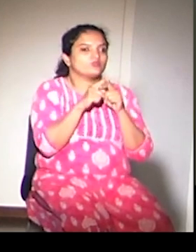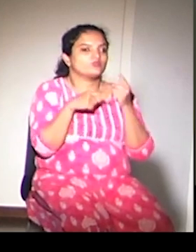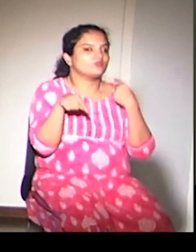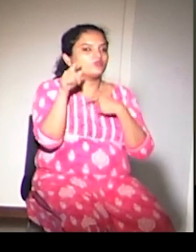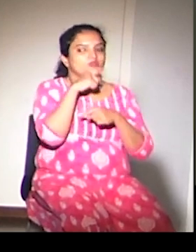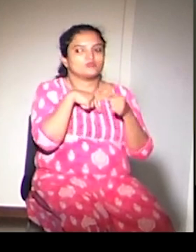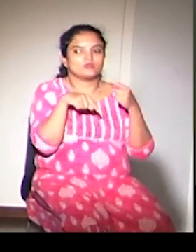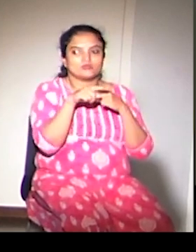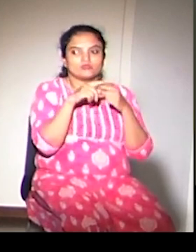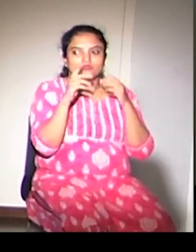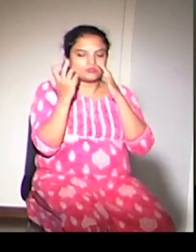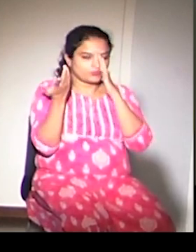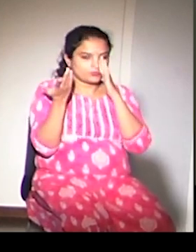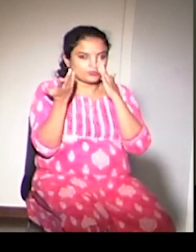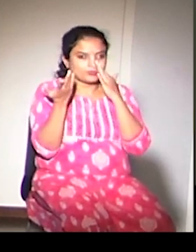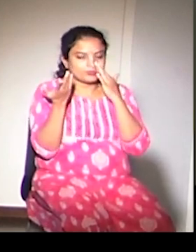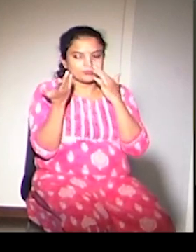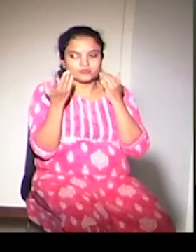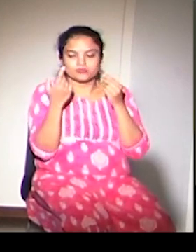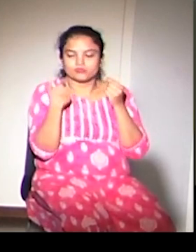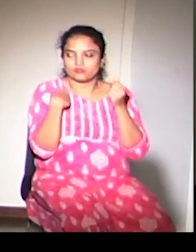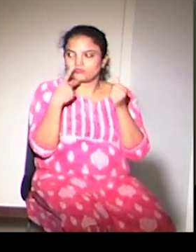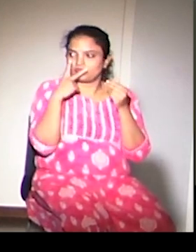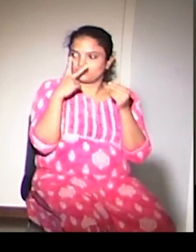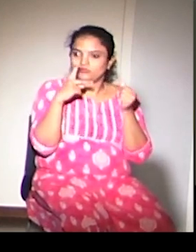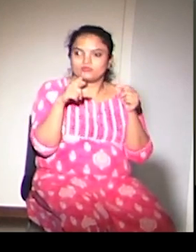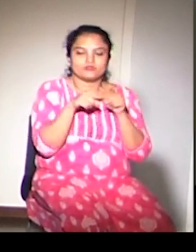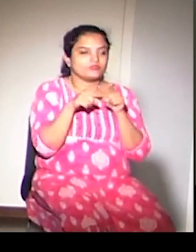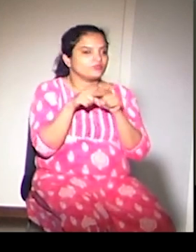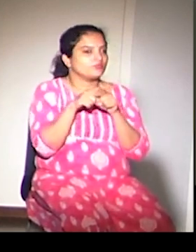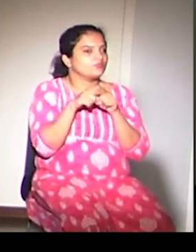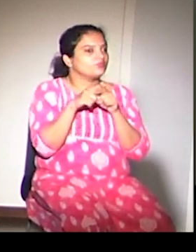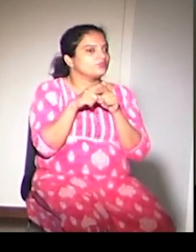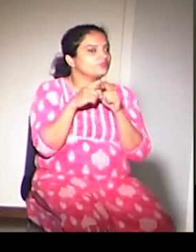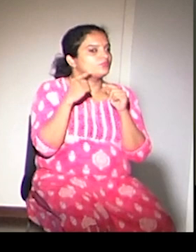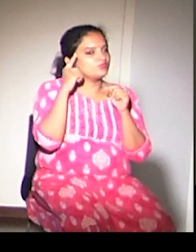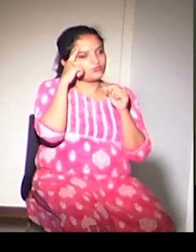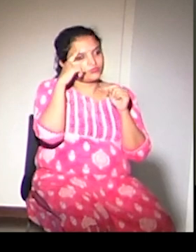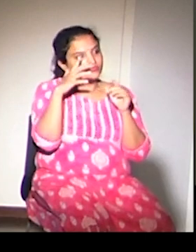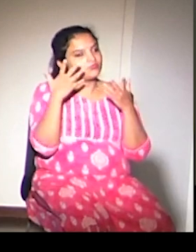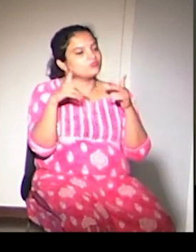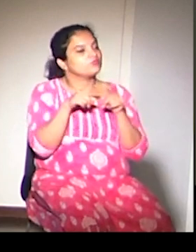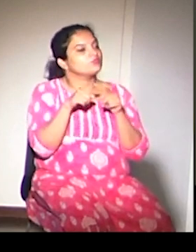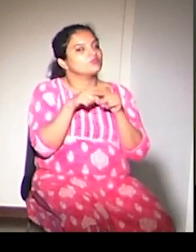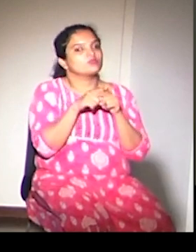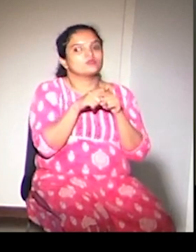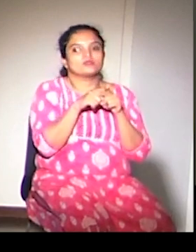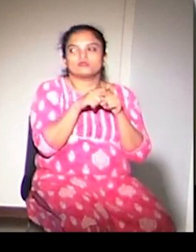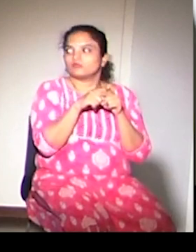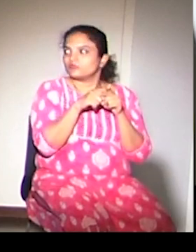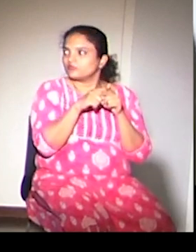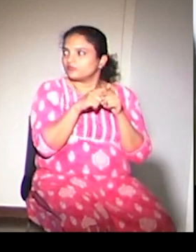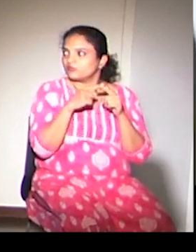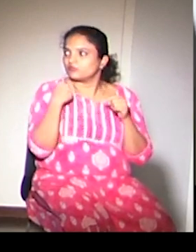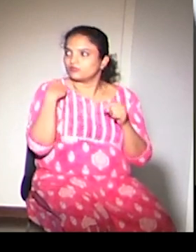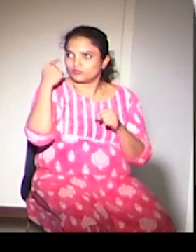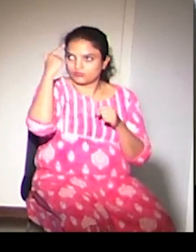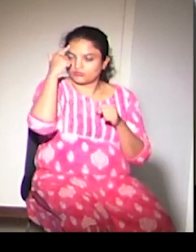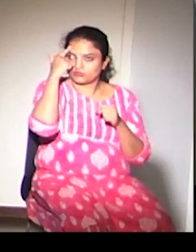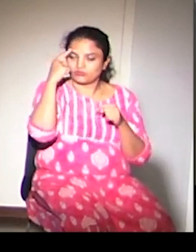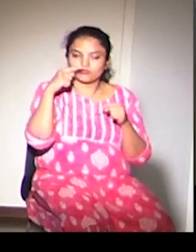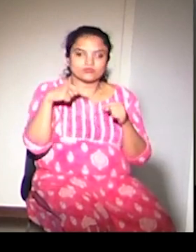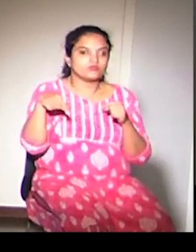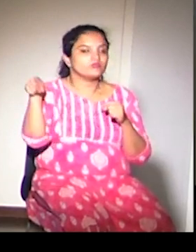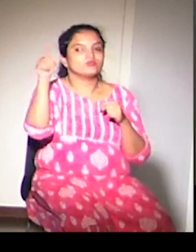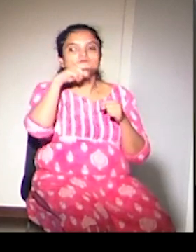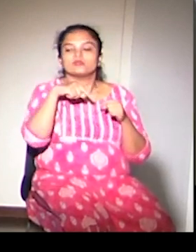And to your knowledge, do any of these centers still exist in any shape or form? To the latter question, I think mostly